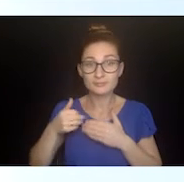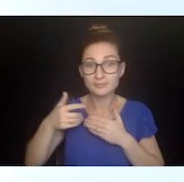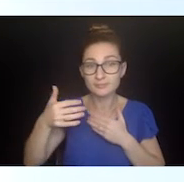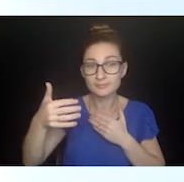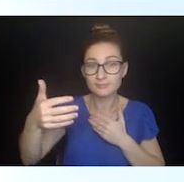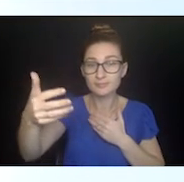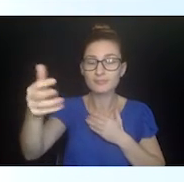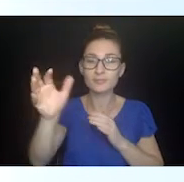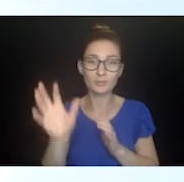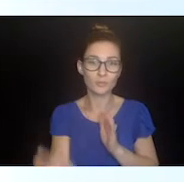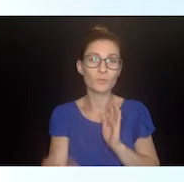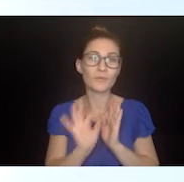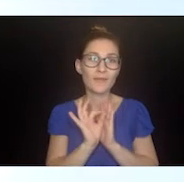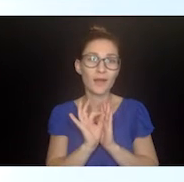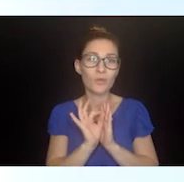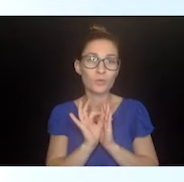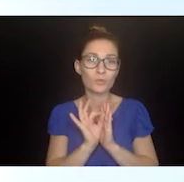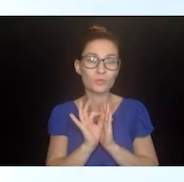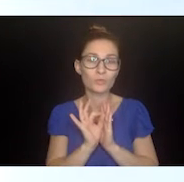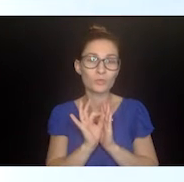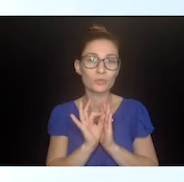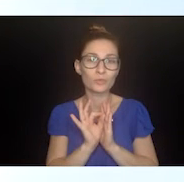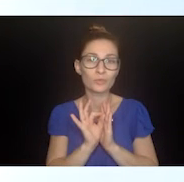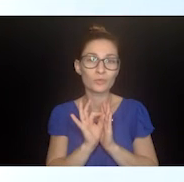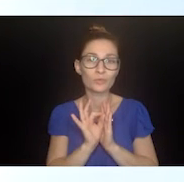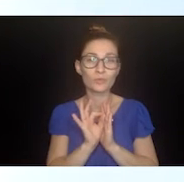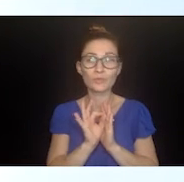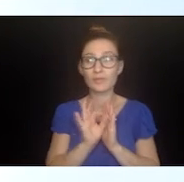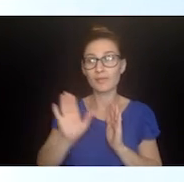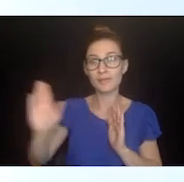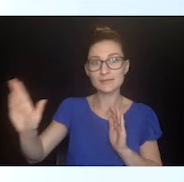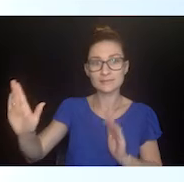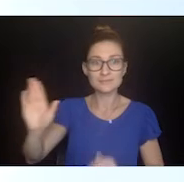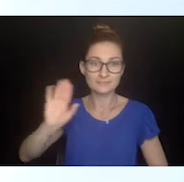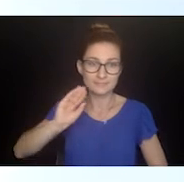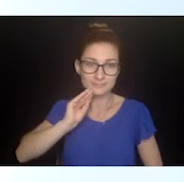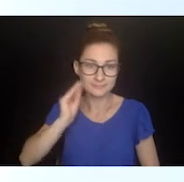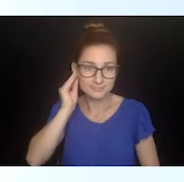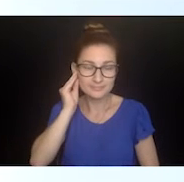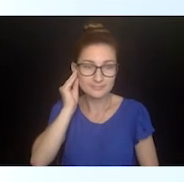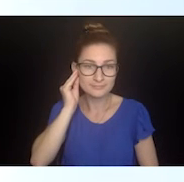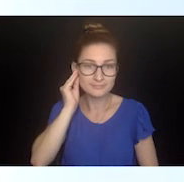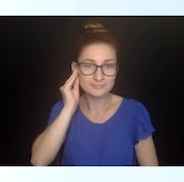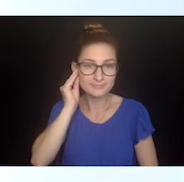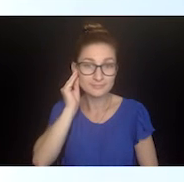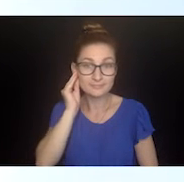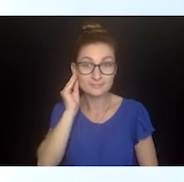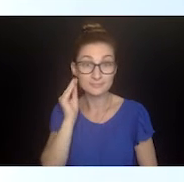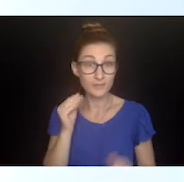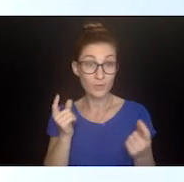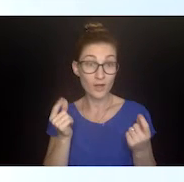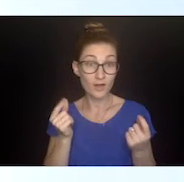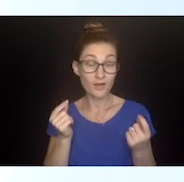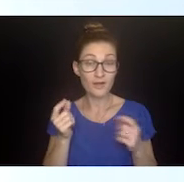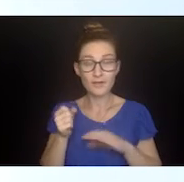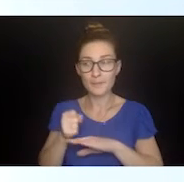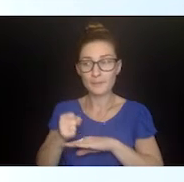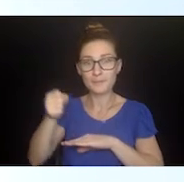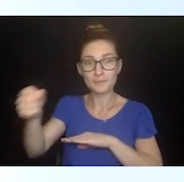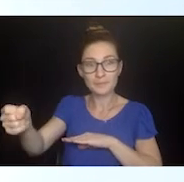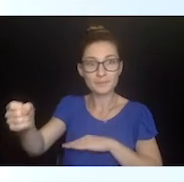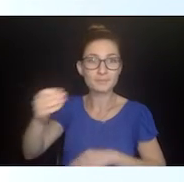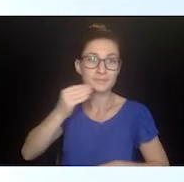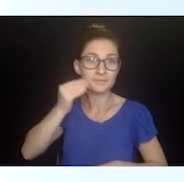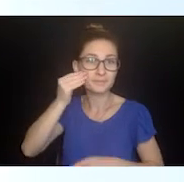found the way for him at that time. And that was to go